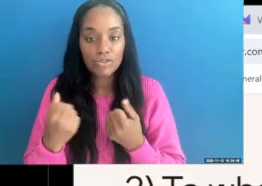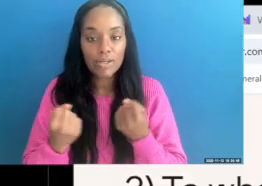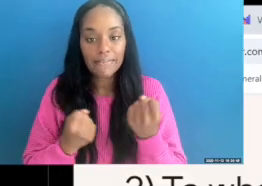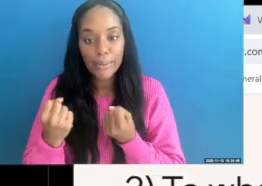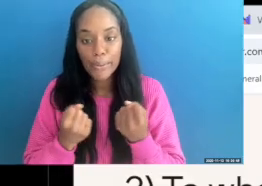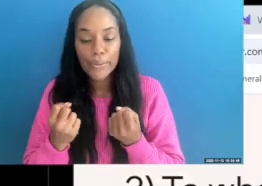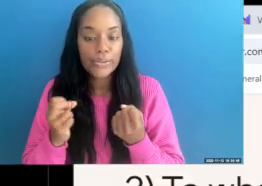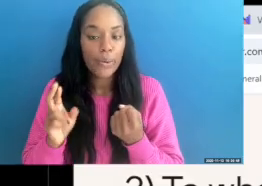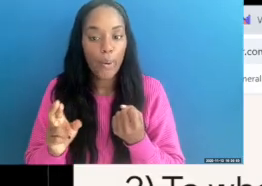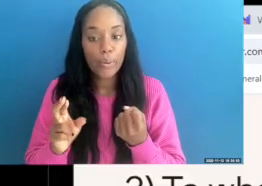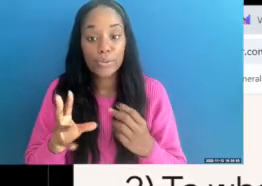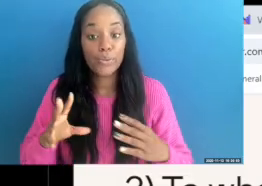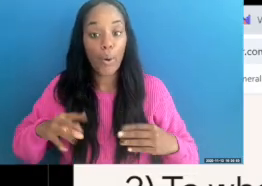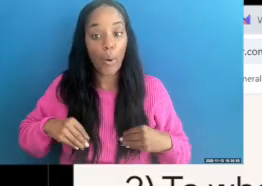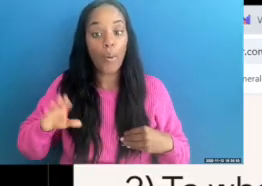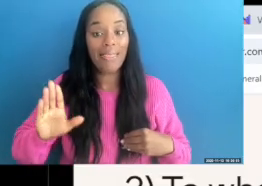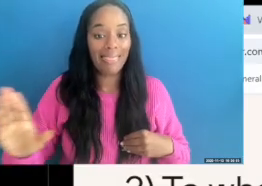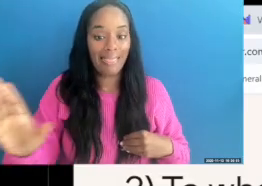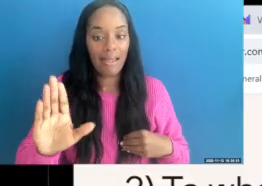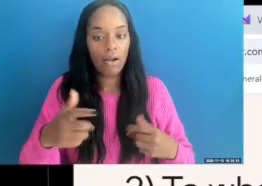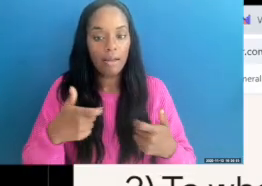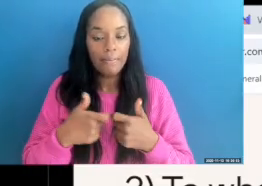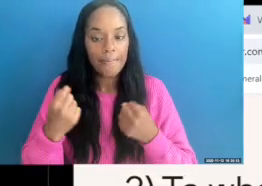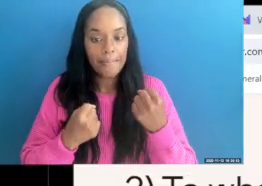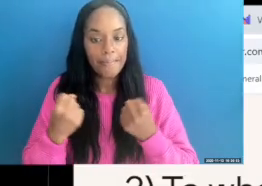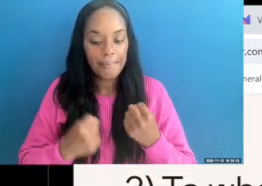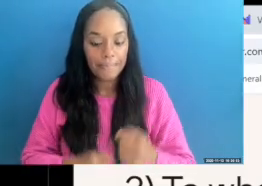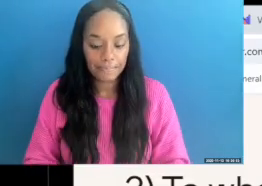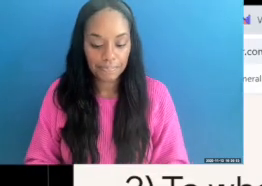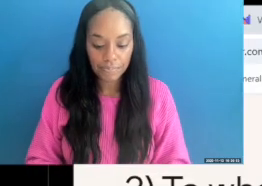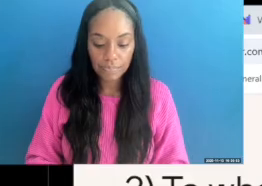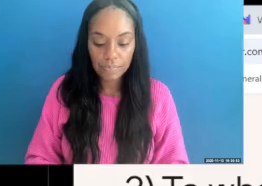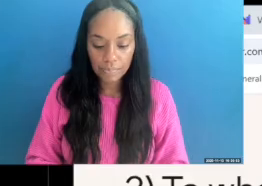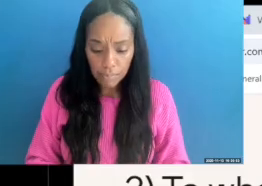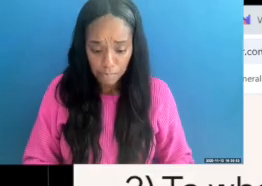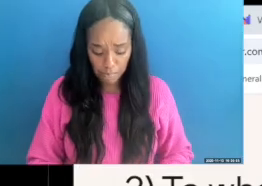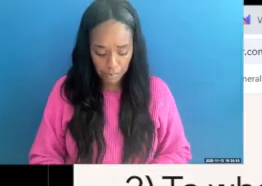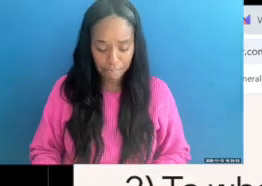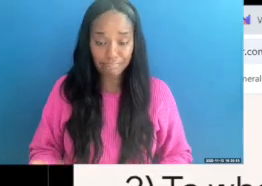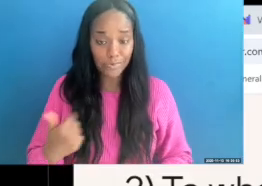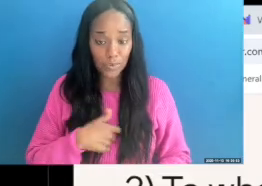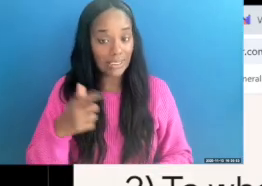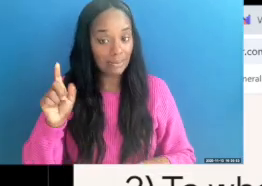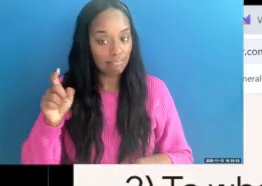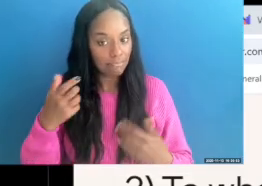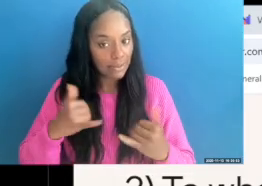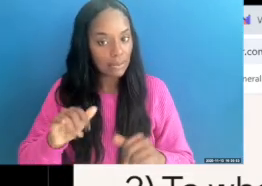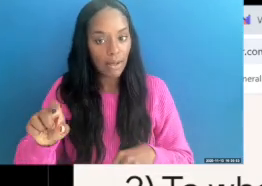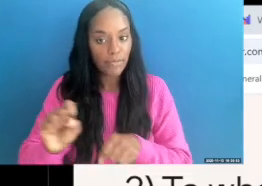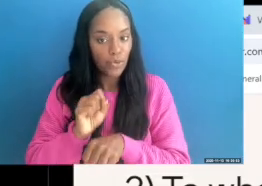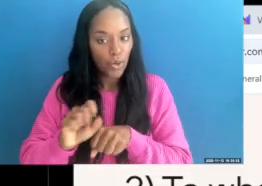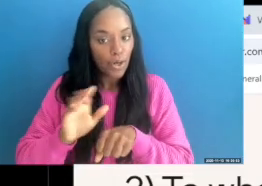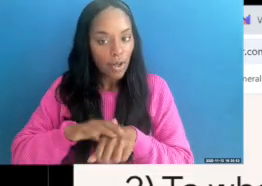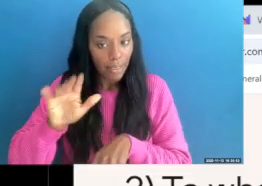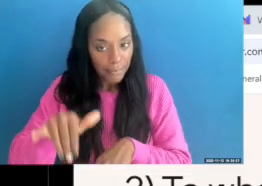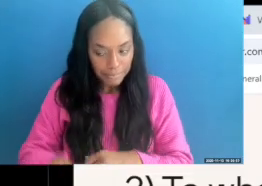to access electric vehicles or to be owners of their own electric vehicle, and that's something we